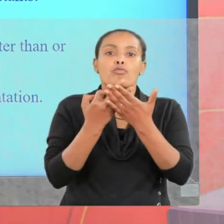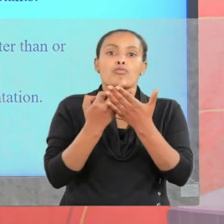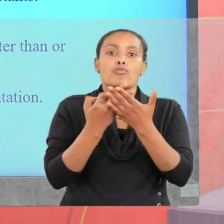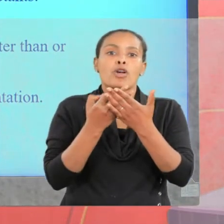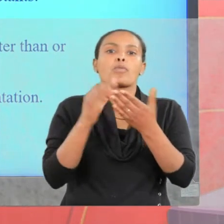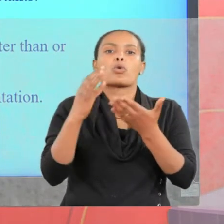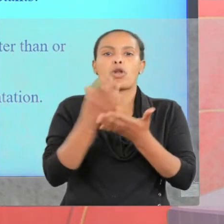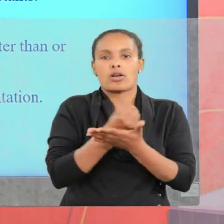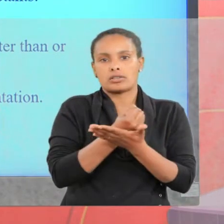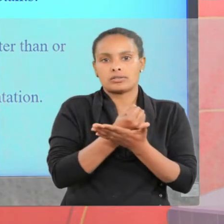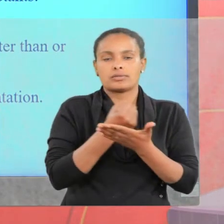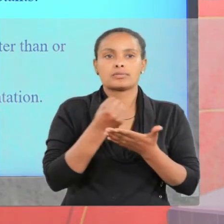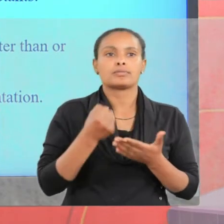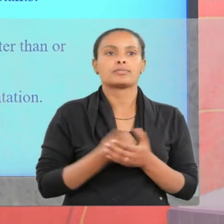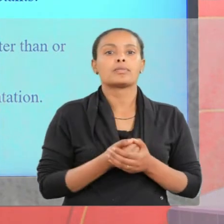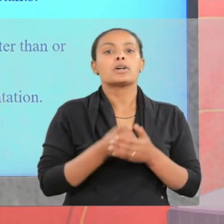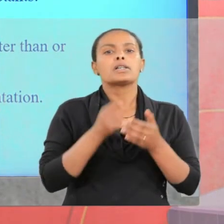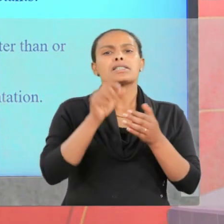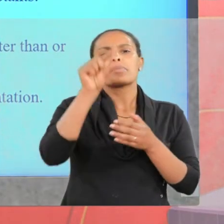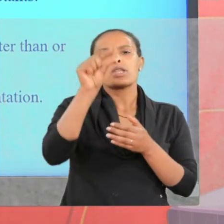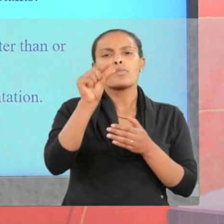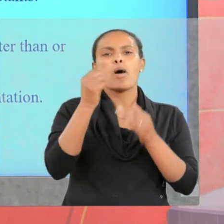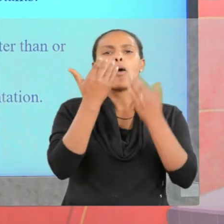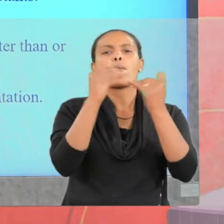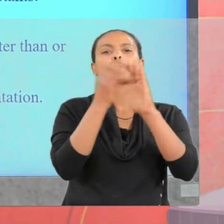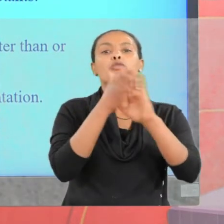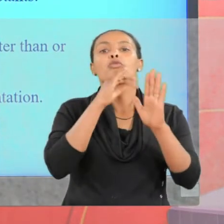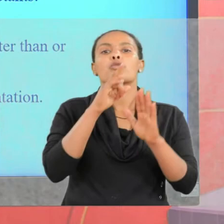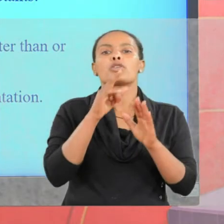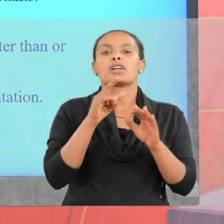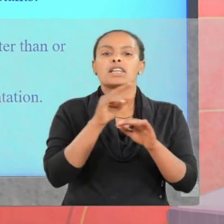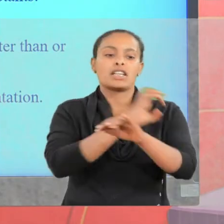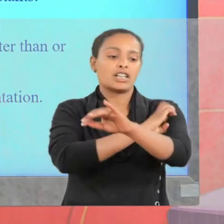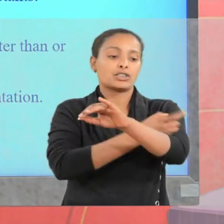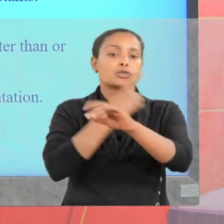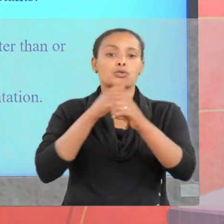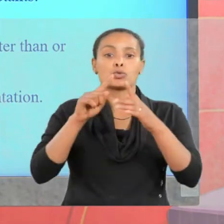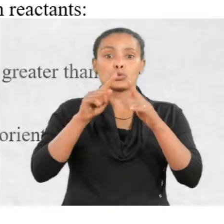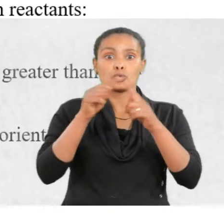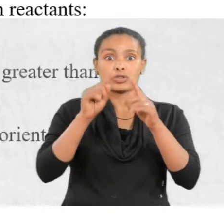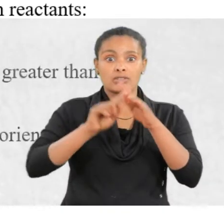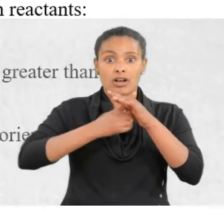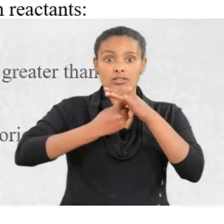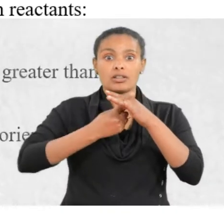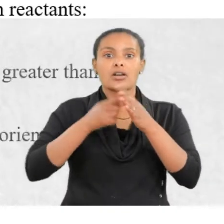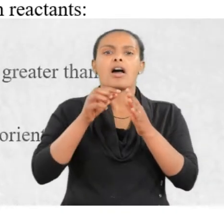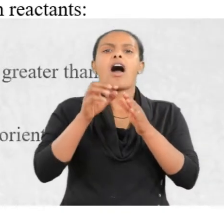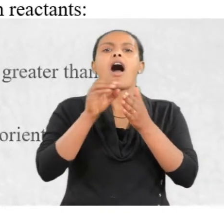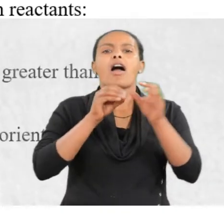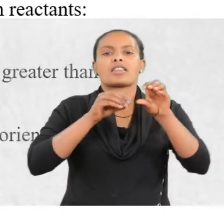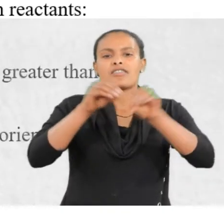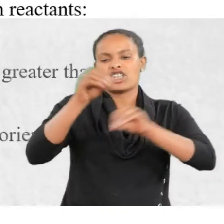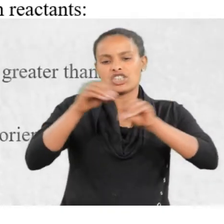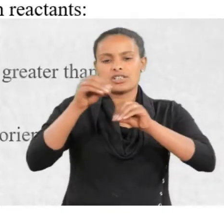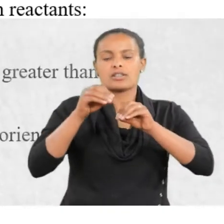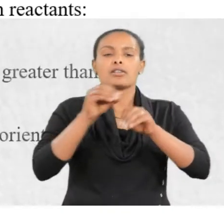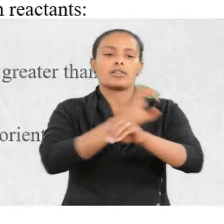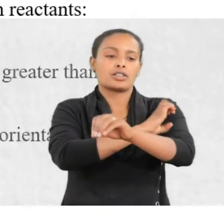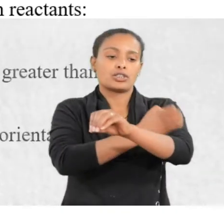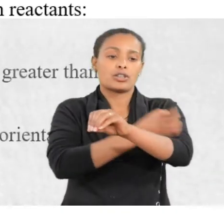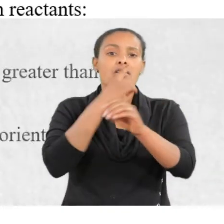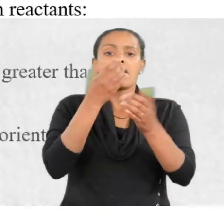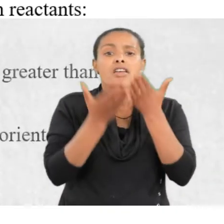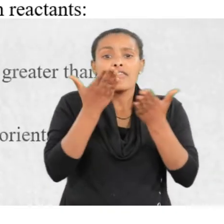product. The minimum amount of energy required to start a reaction is activation energy.